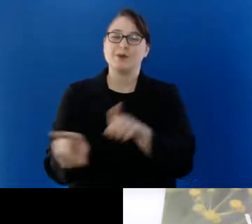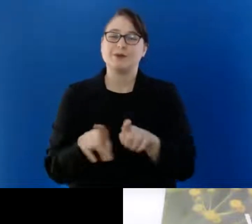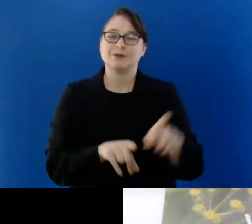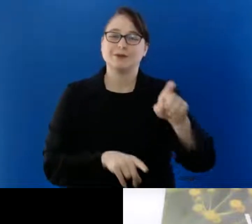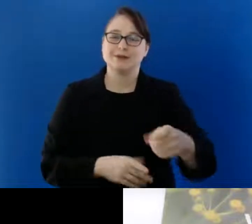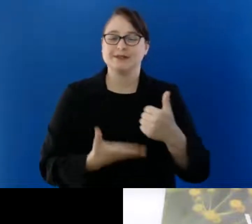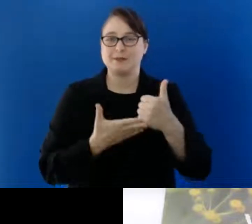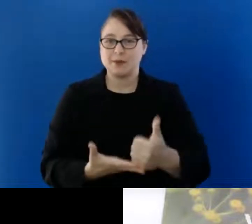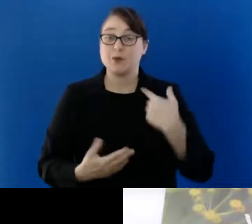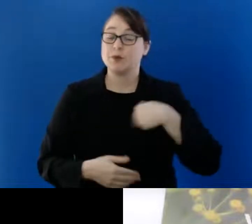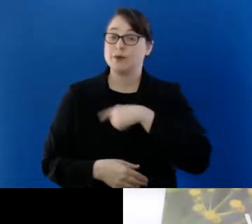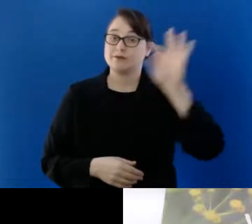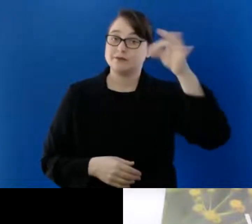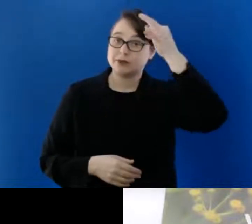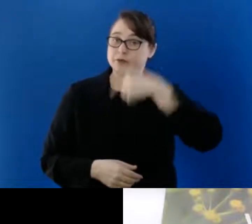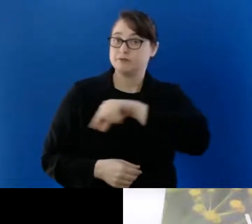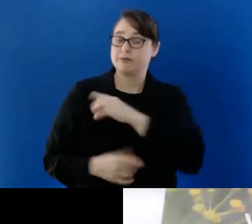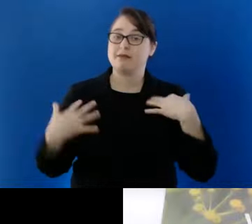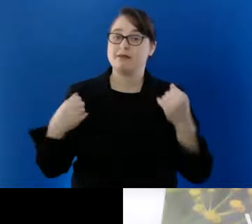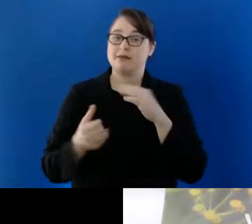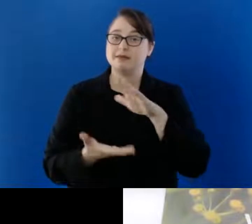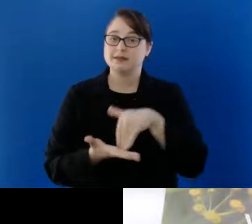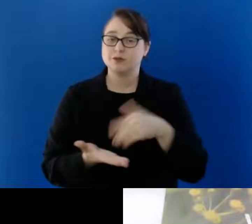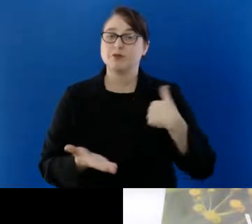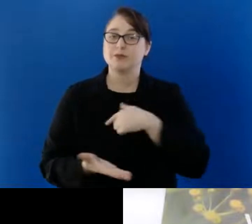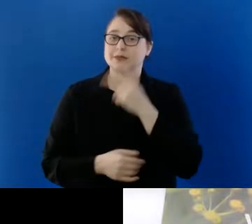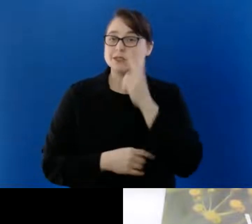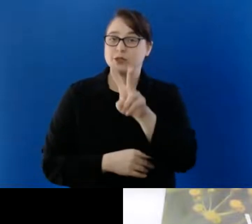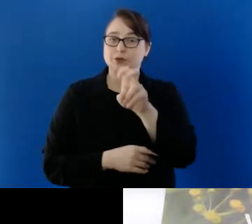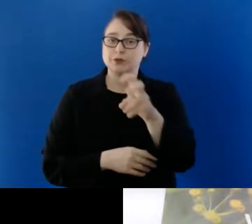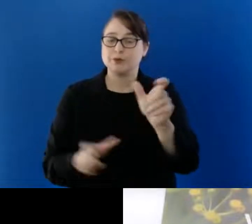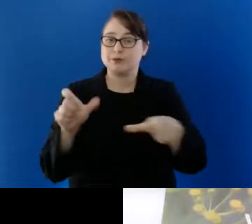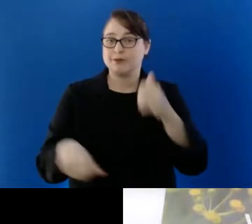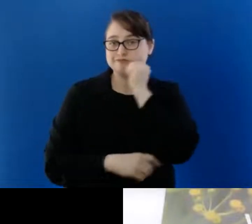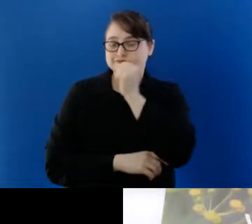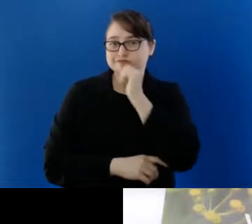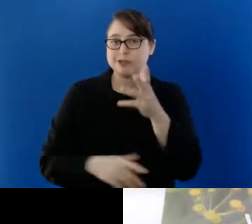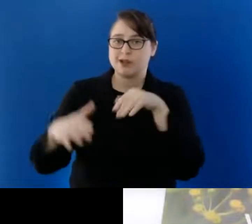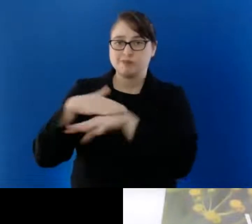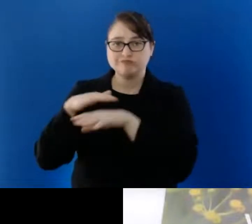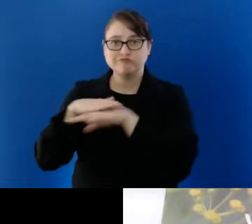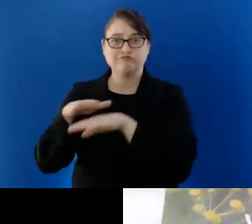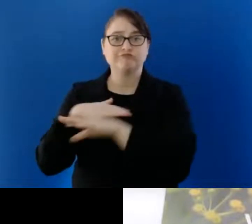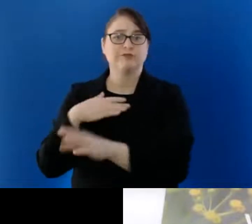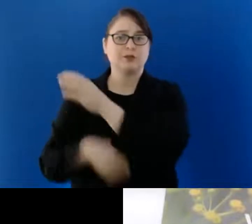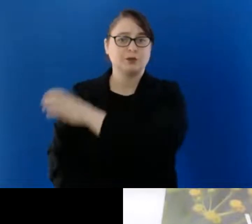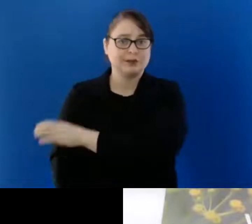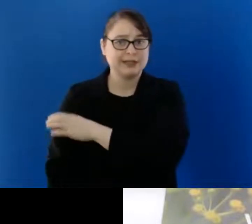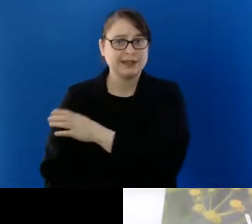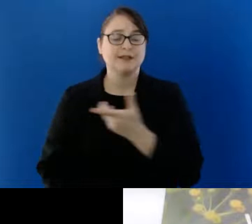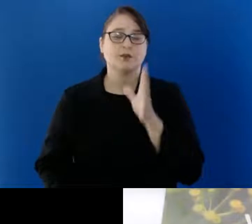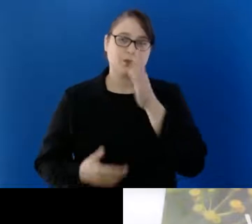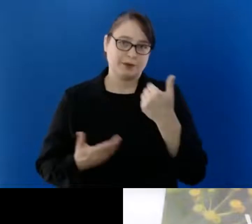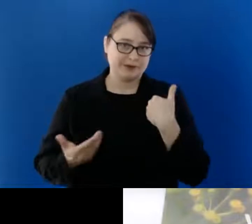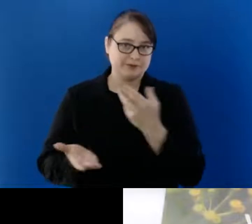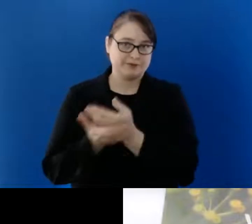health center. We see about 200 individuals every day coming through our clinic. We'll have some resources to share, a